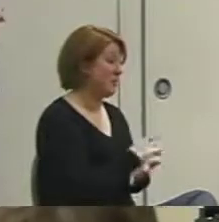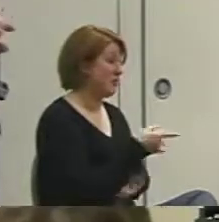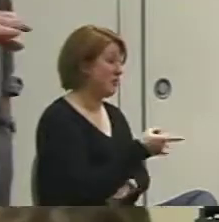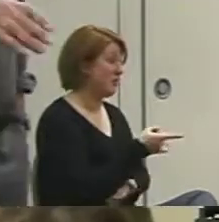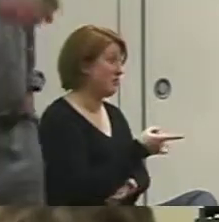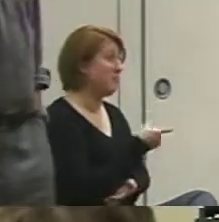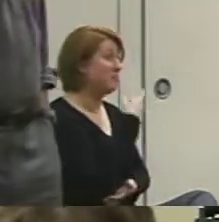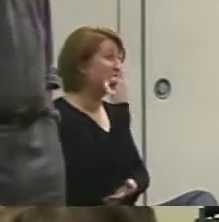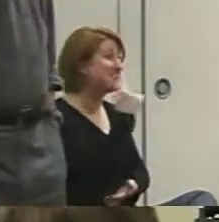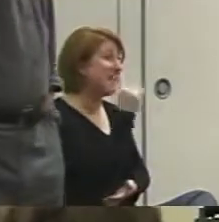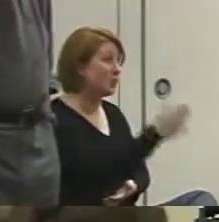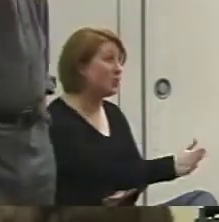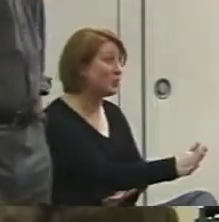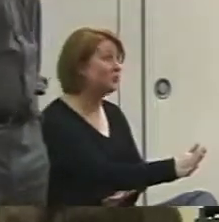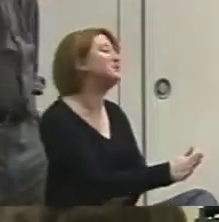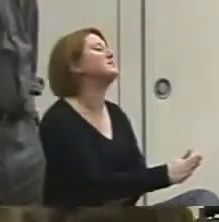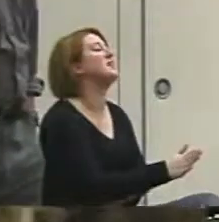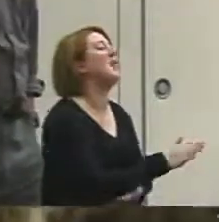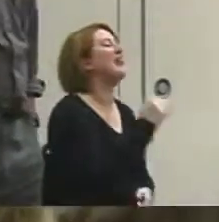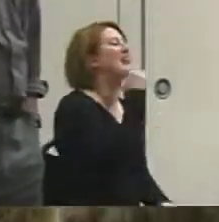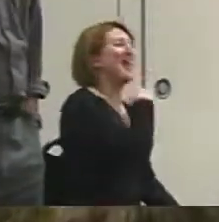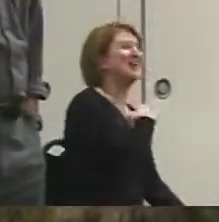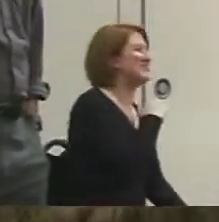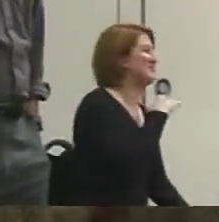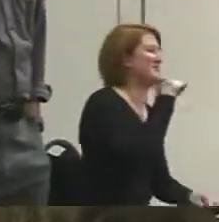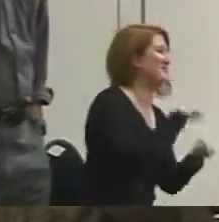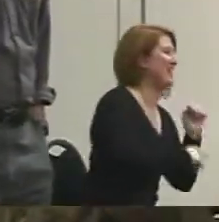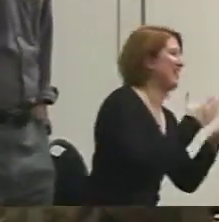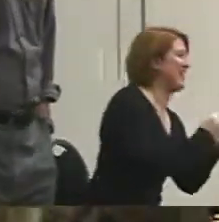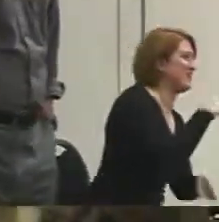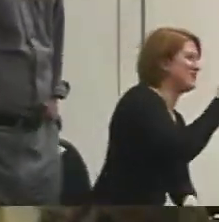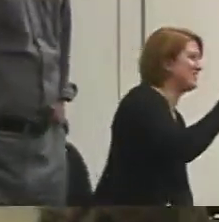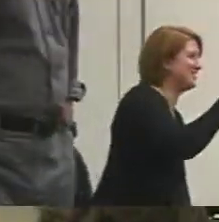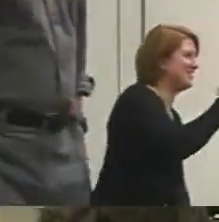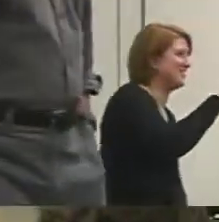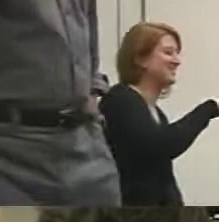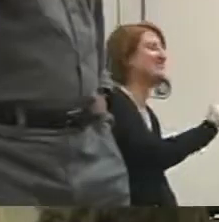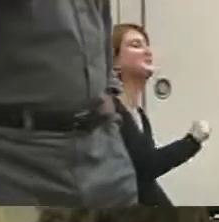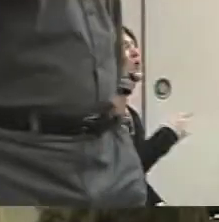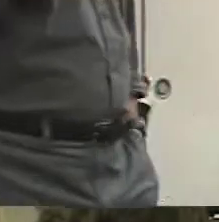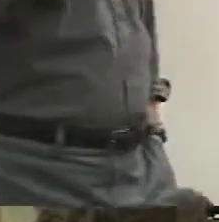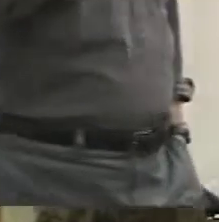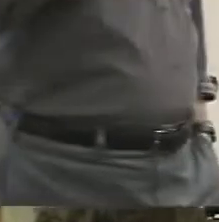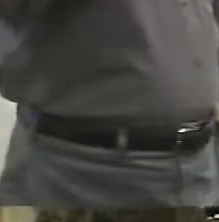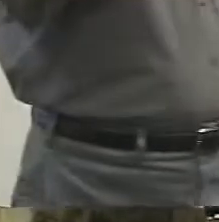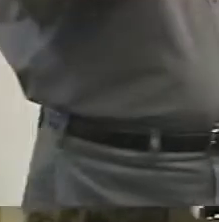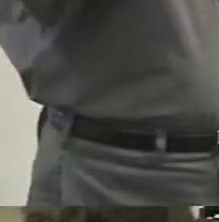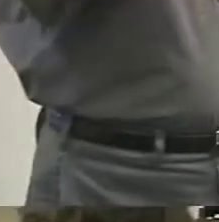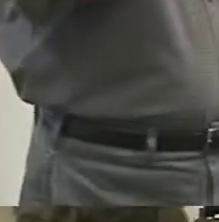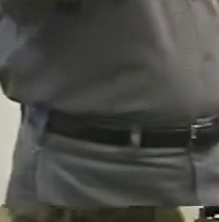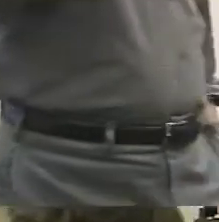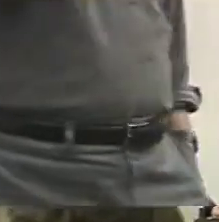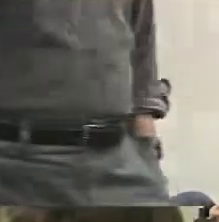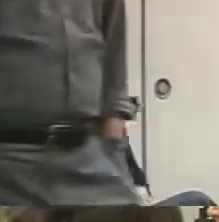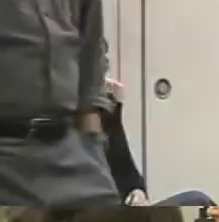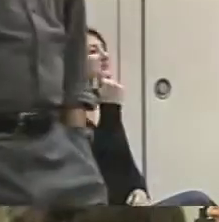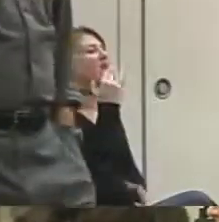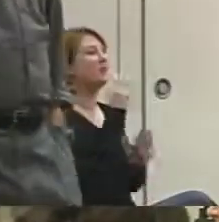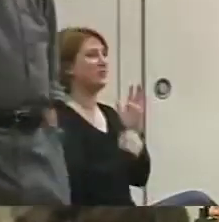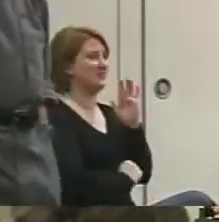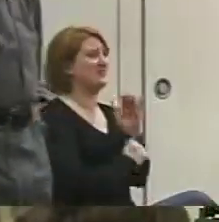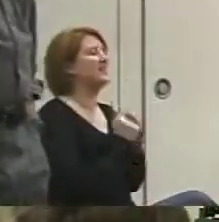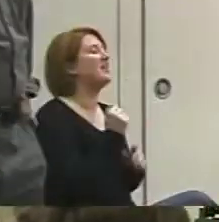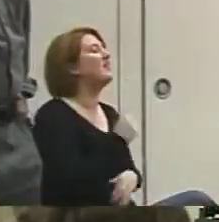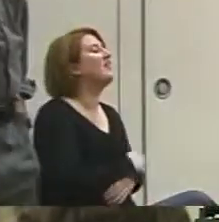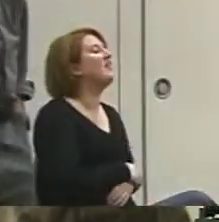With lying, it's hard to get a receipt. It's hard to verify that. Who can I call to verify that? But that's where you're gonna, when someone tells a story like that, what you're gonna have